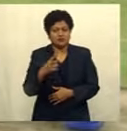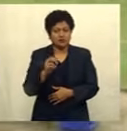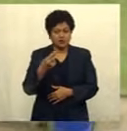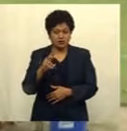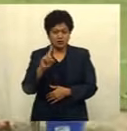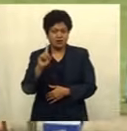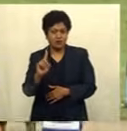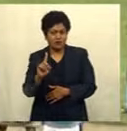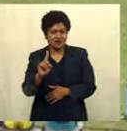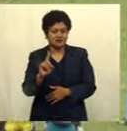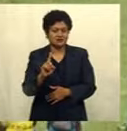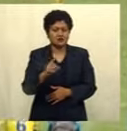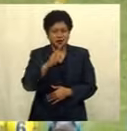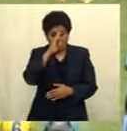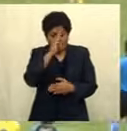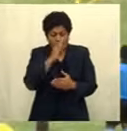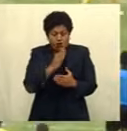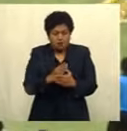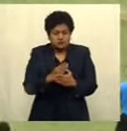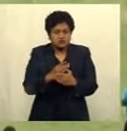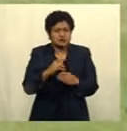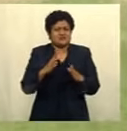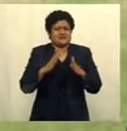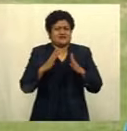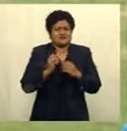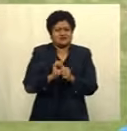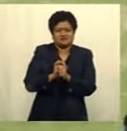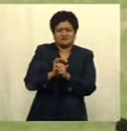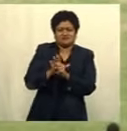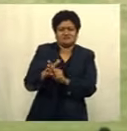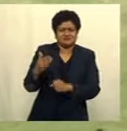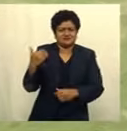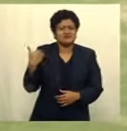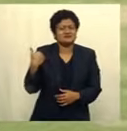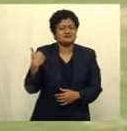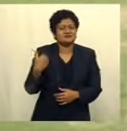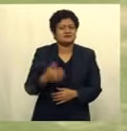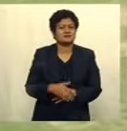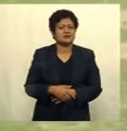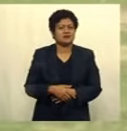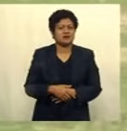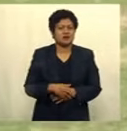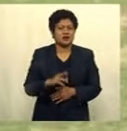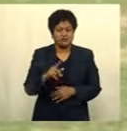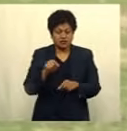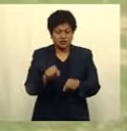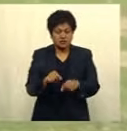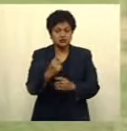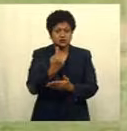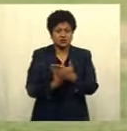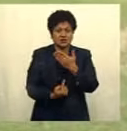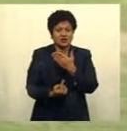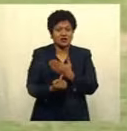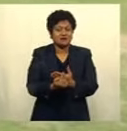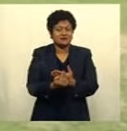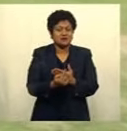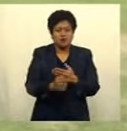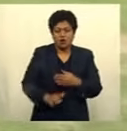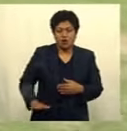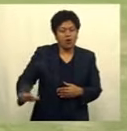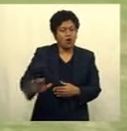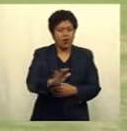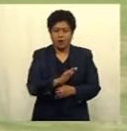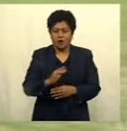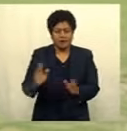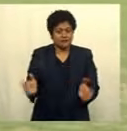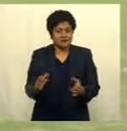season and hopes it will be free of pandemic-related disruptions. For this to happen, Yusuf says all players need